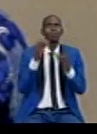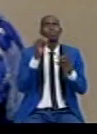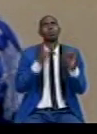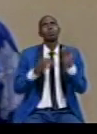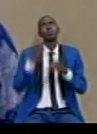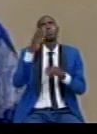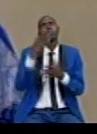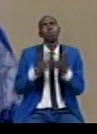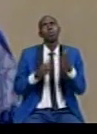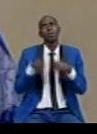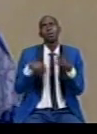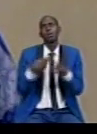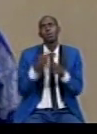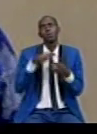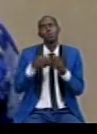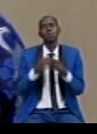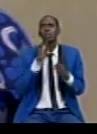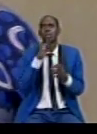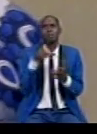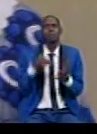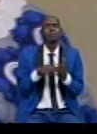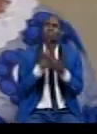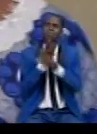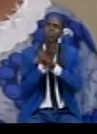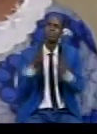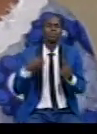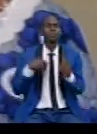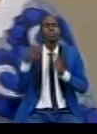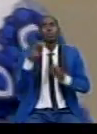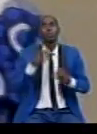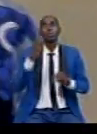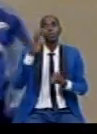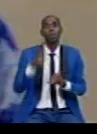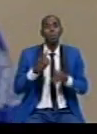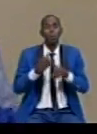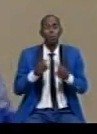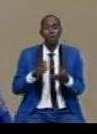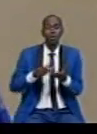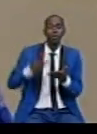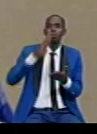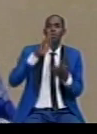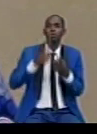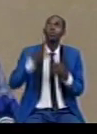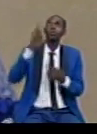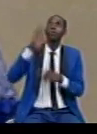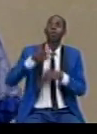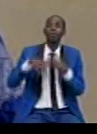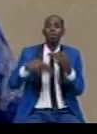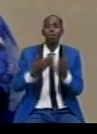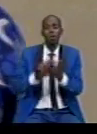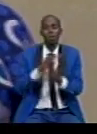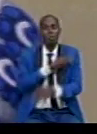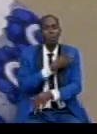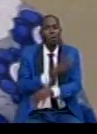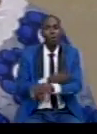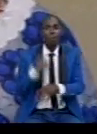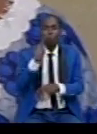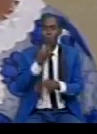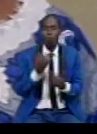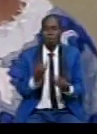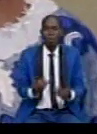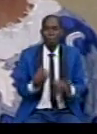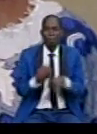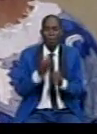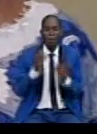problem is this? Deliver me, O God. But glory be to God Almighty, who made it possible for